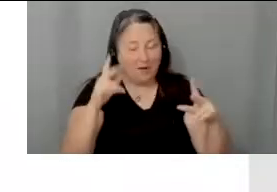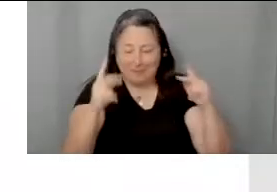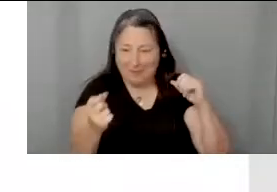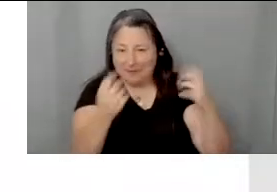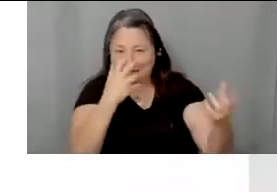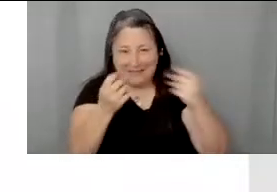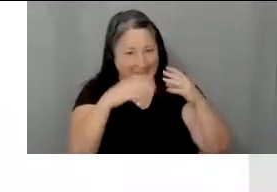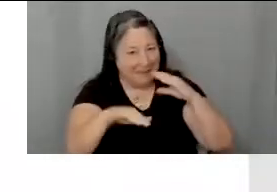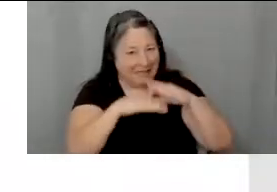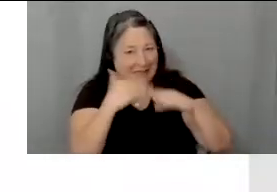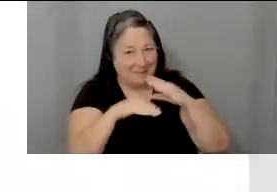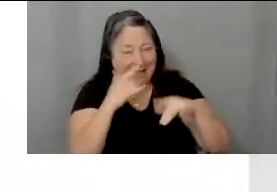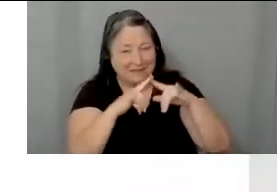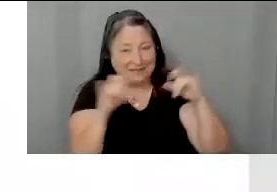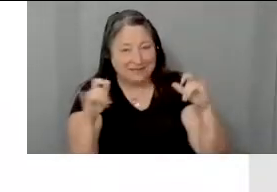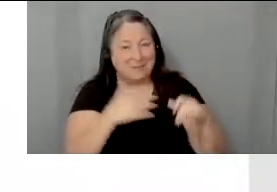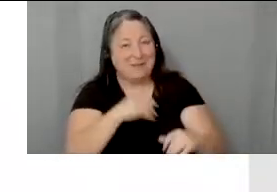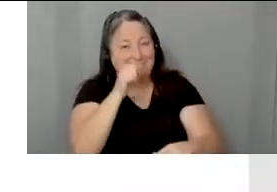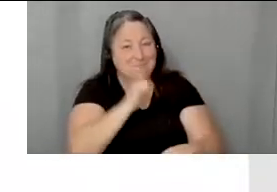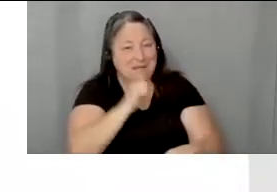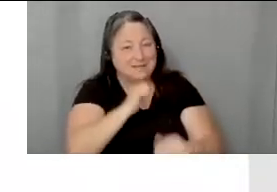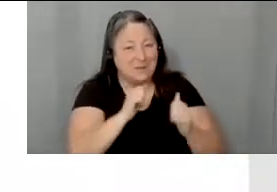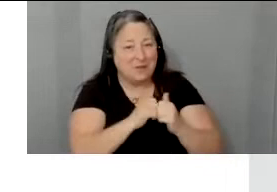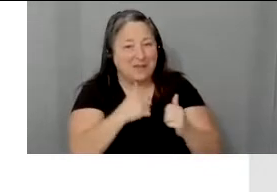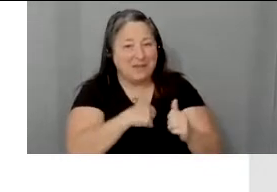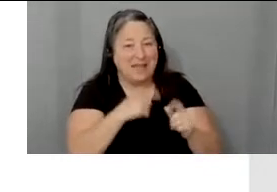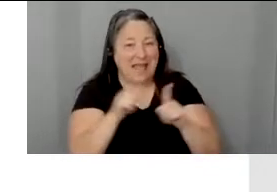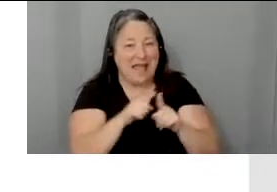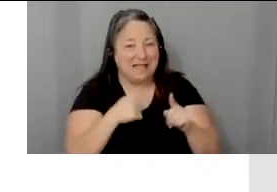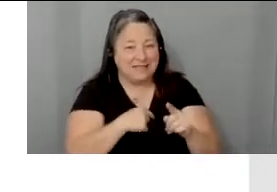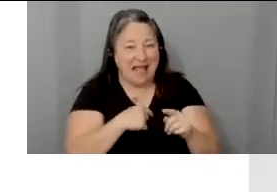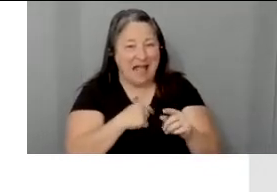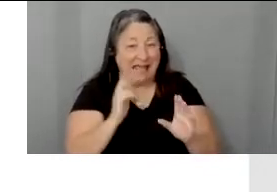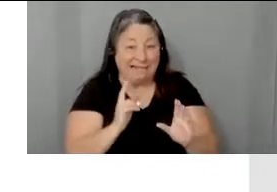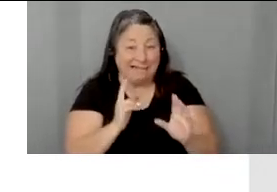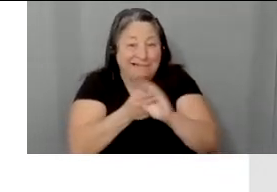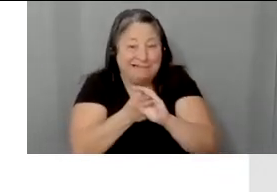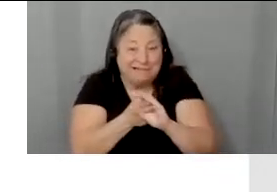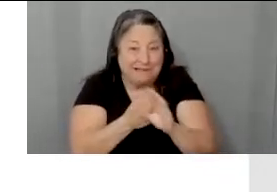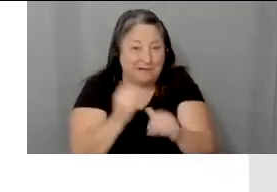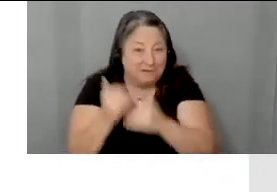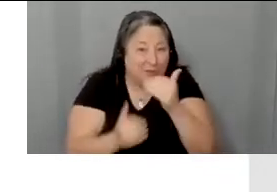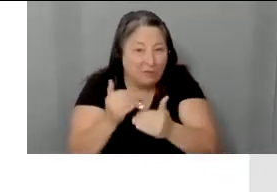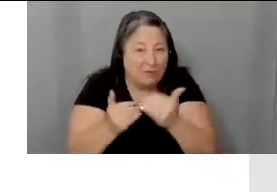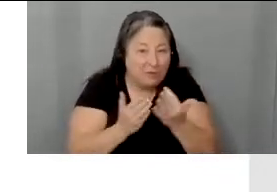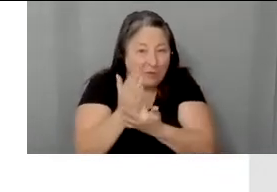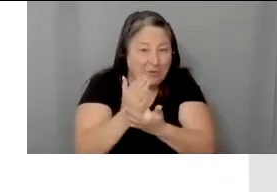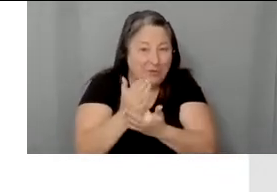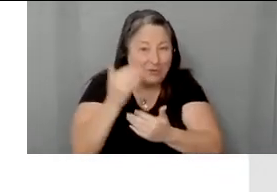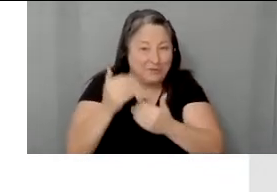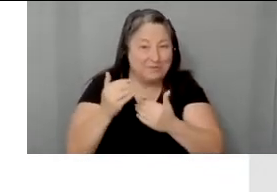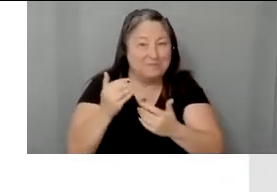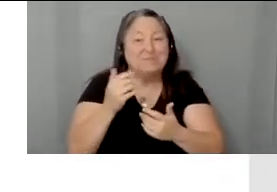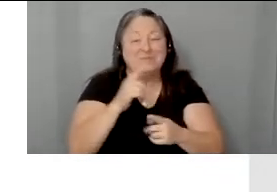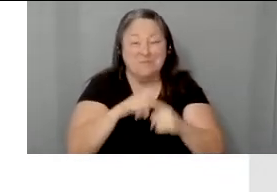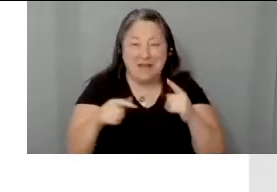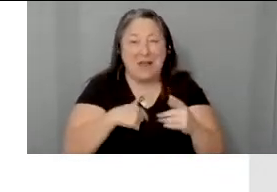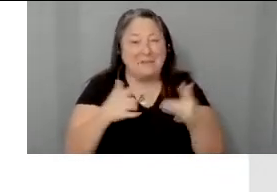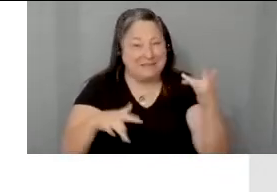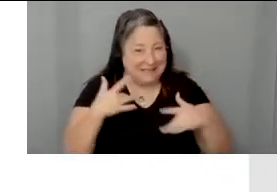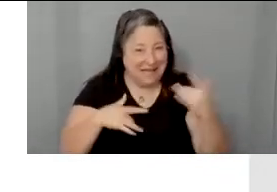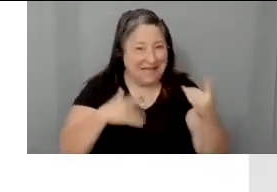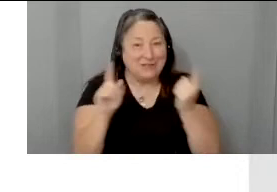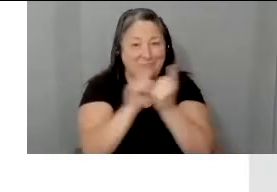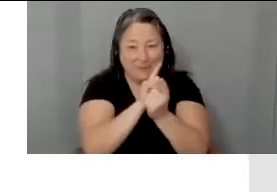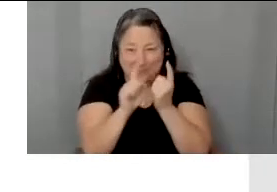So, you know, please be patient with me as I kind of onboard and move through the process, but I am excited to meet with people